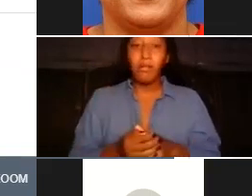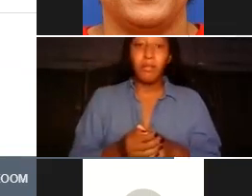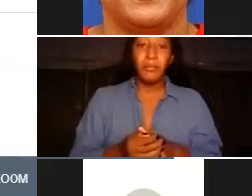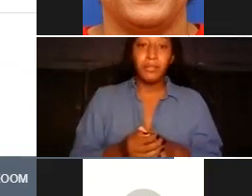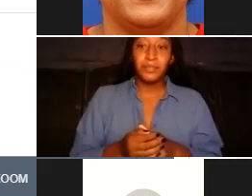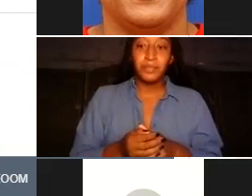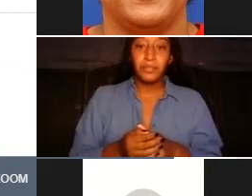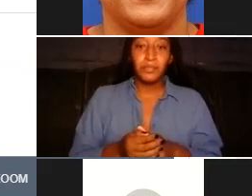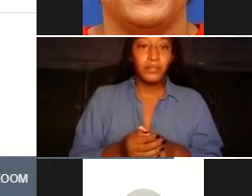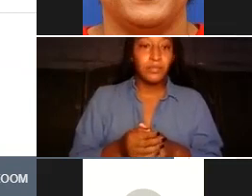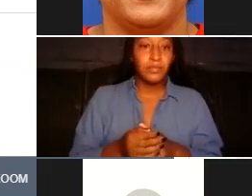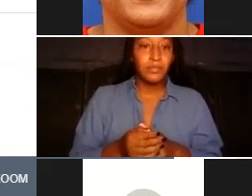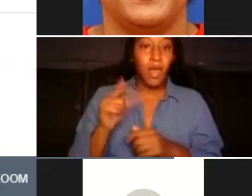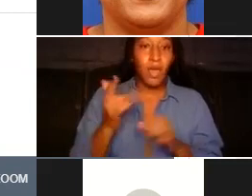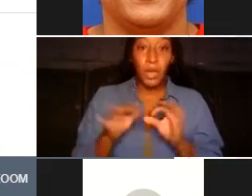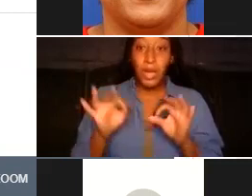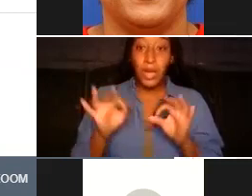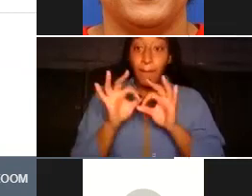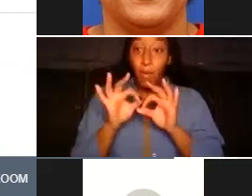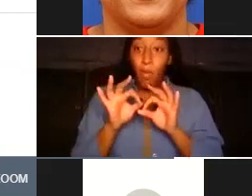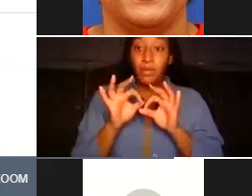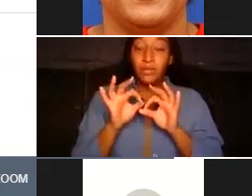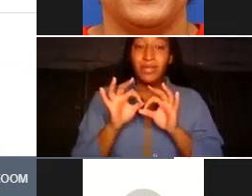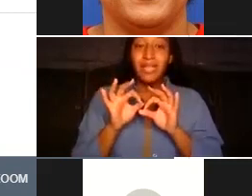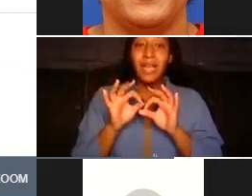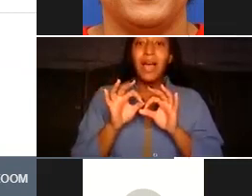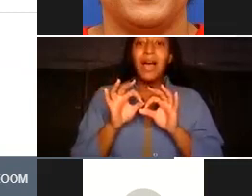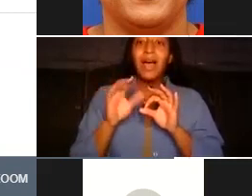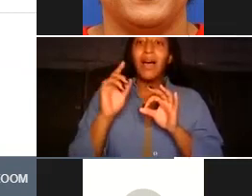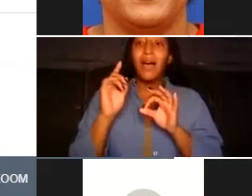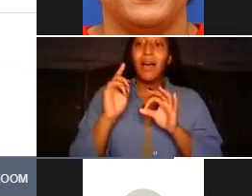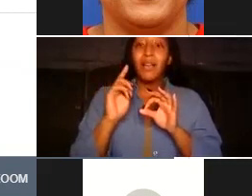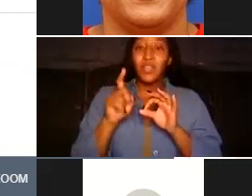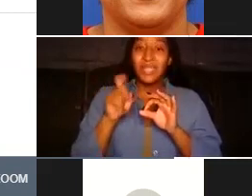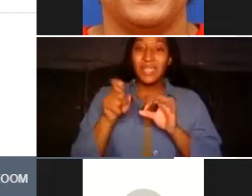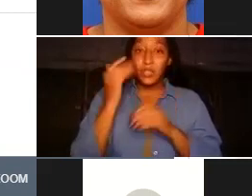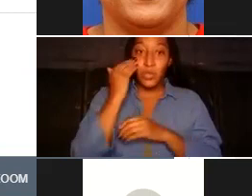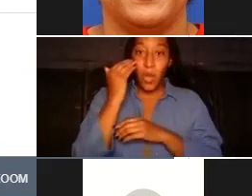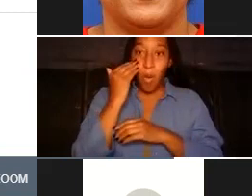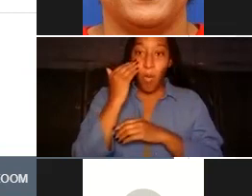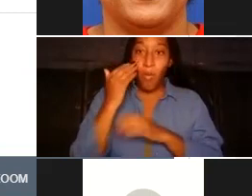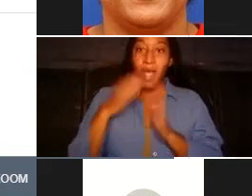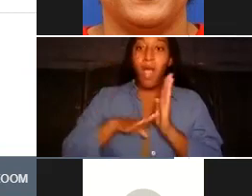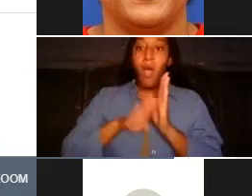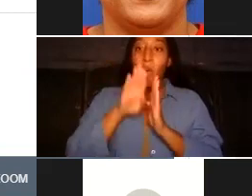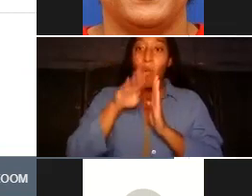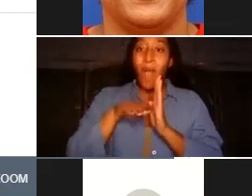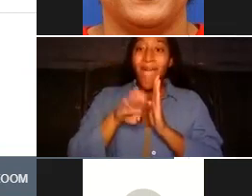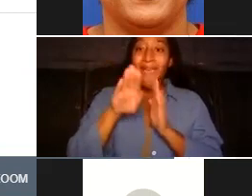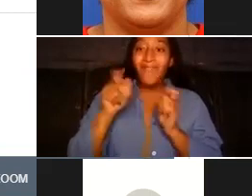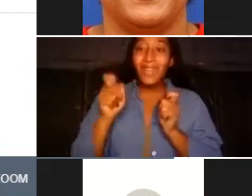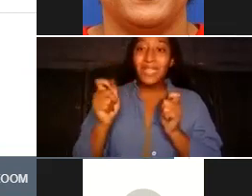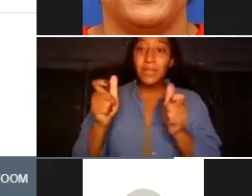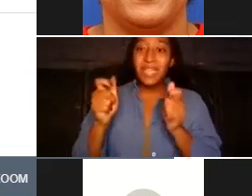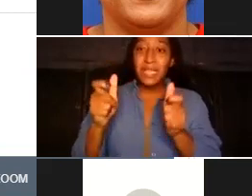One other important property that we measure is wave speed. We talked about the idea of frequency